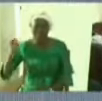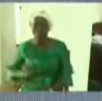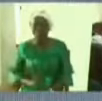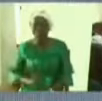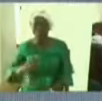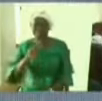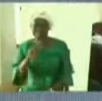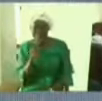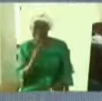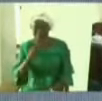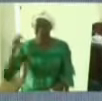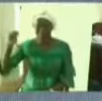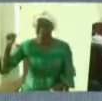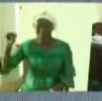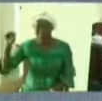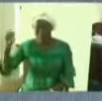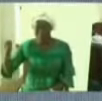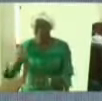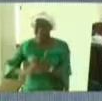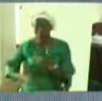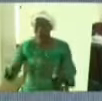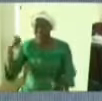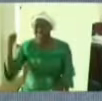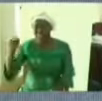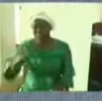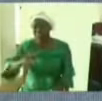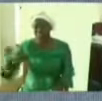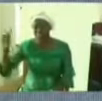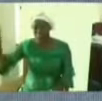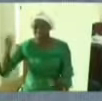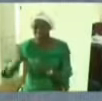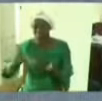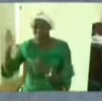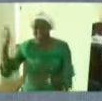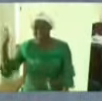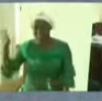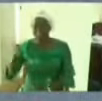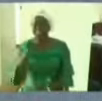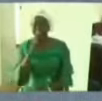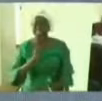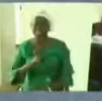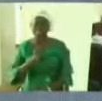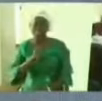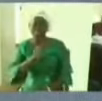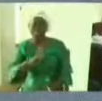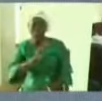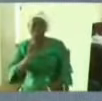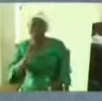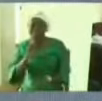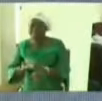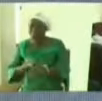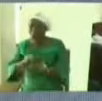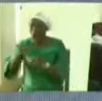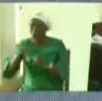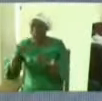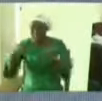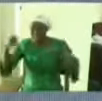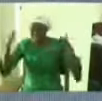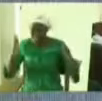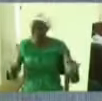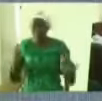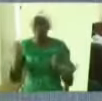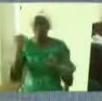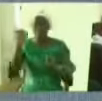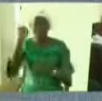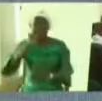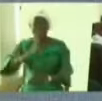10, from verse 1 to 19. Tells us of a time when the enemies of Israel discovered that